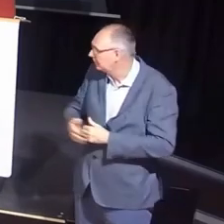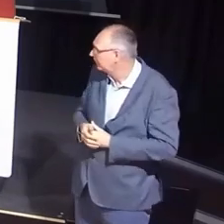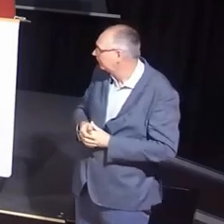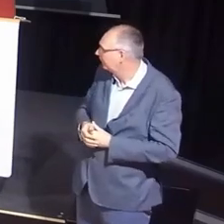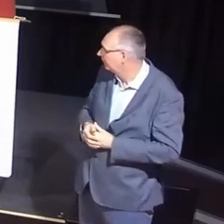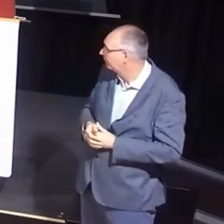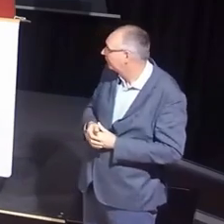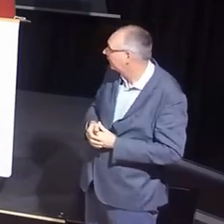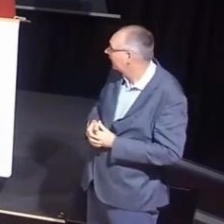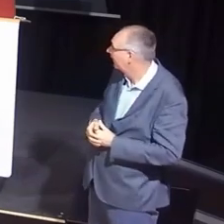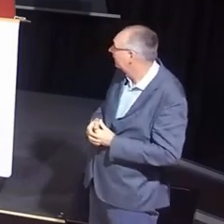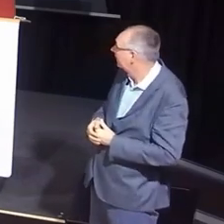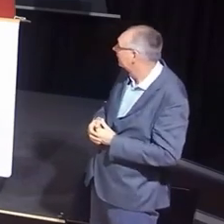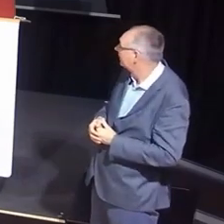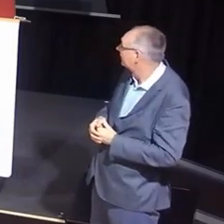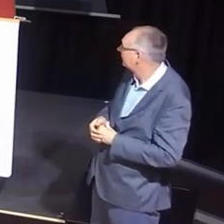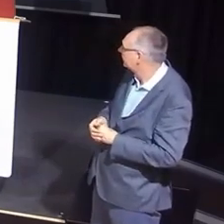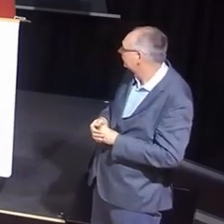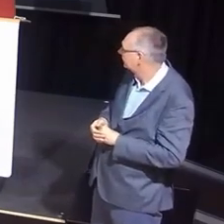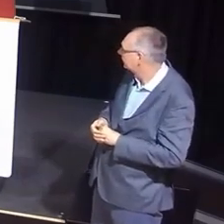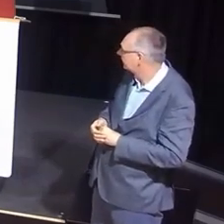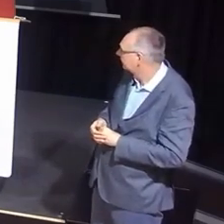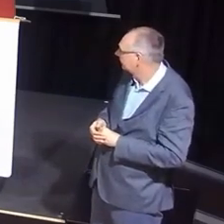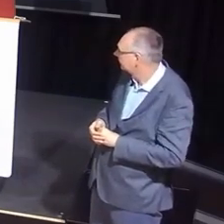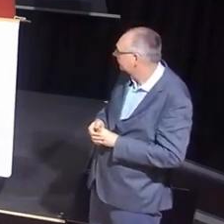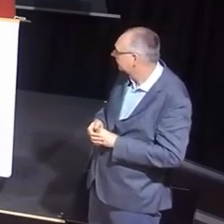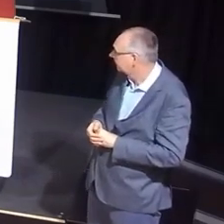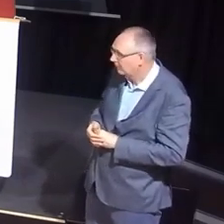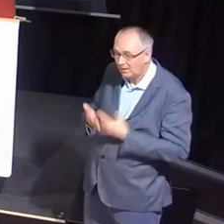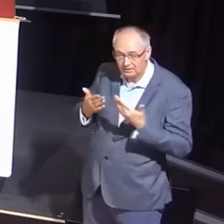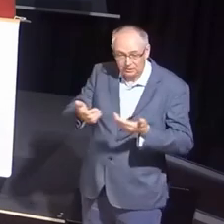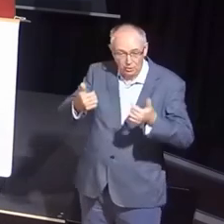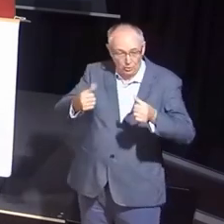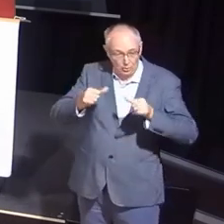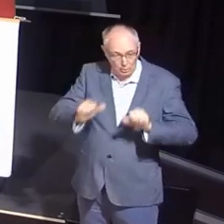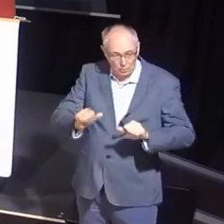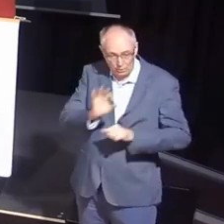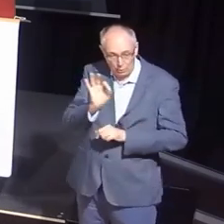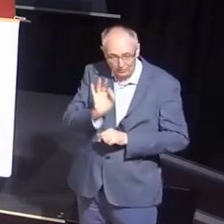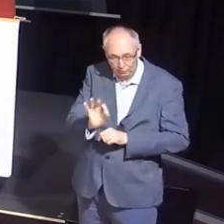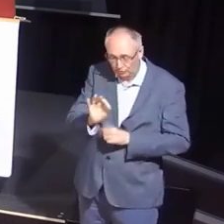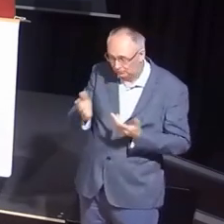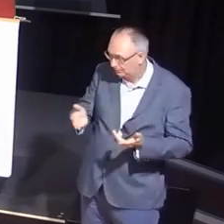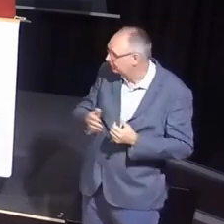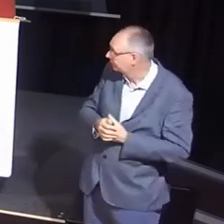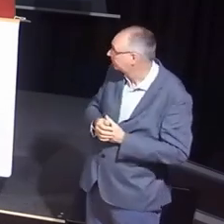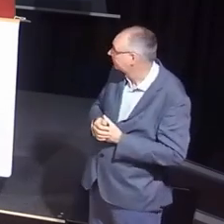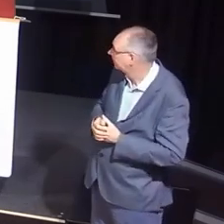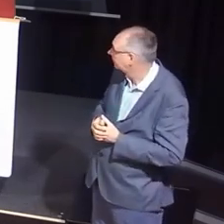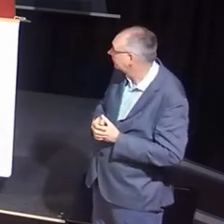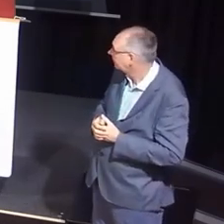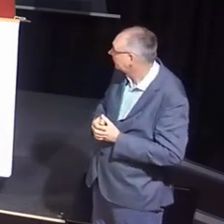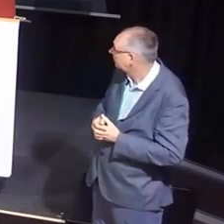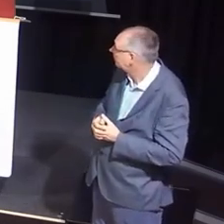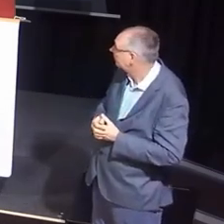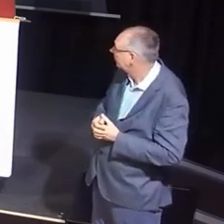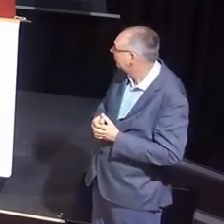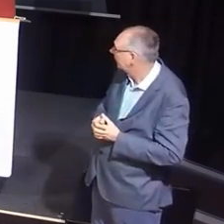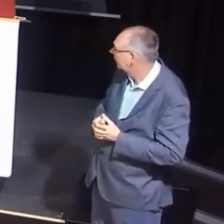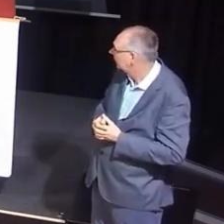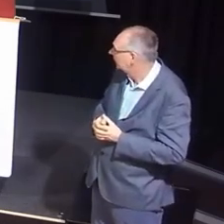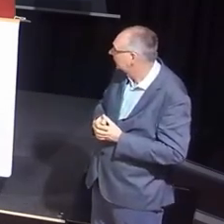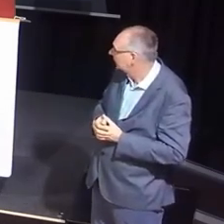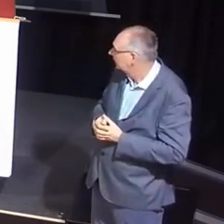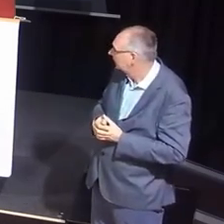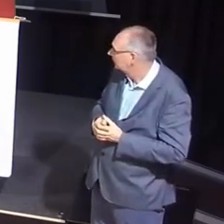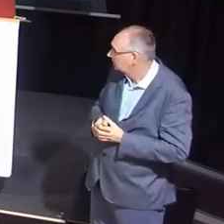Oh, so on that note, we're going to move to our next question, which is something that I'm excited to take time on. We're